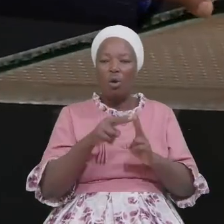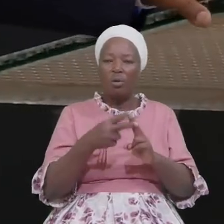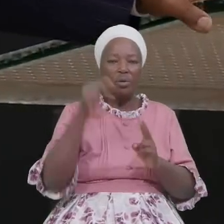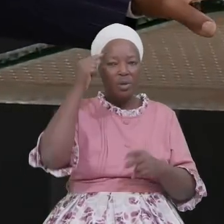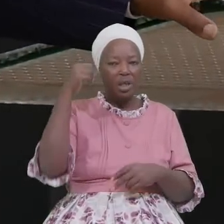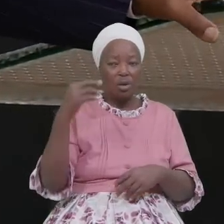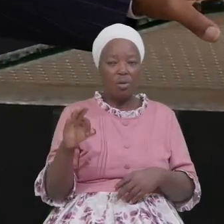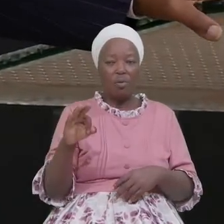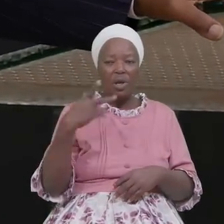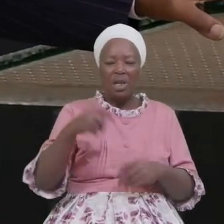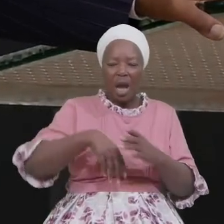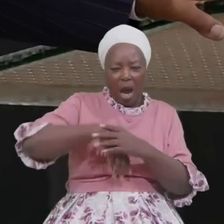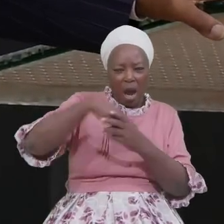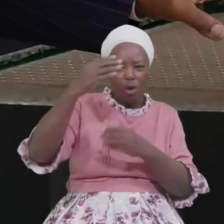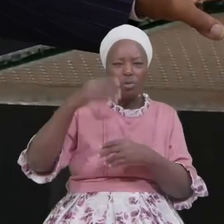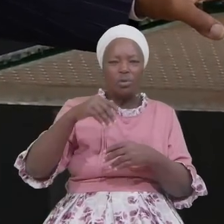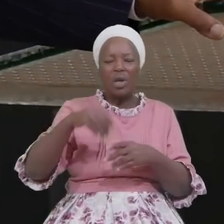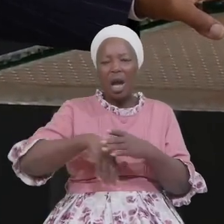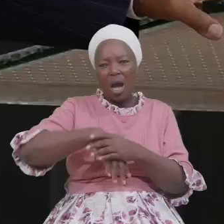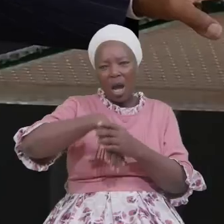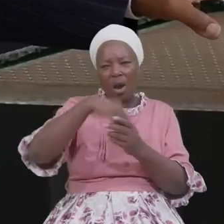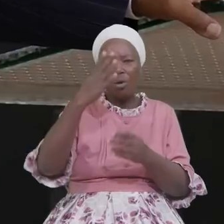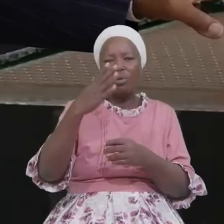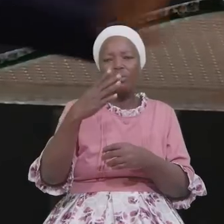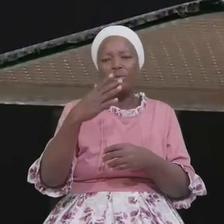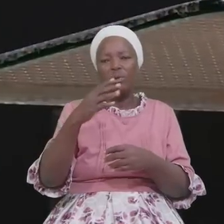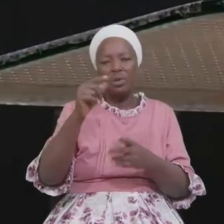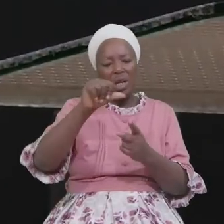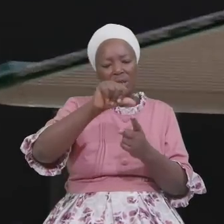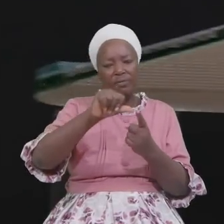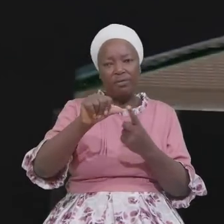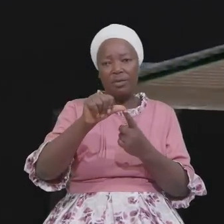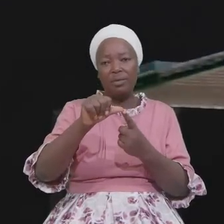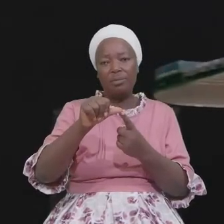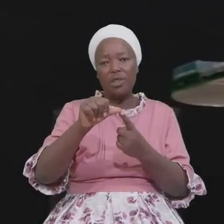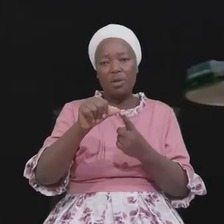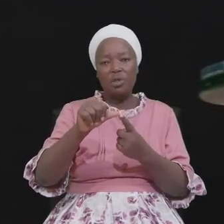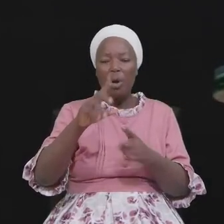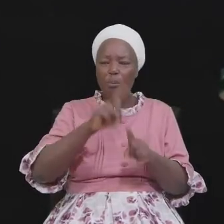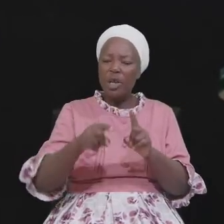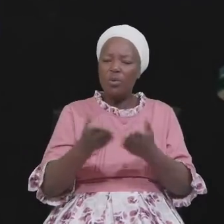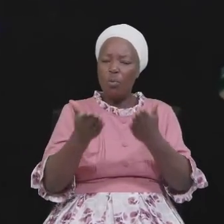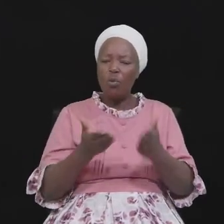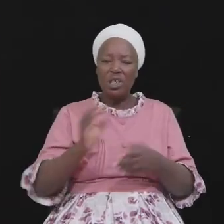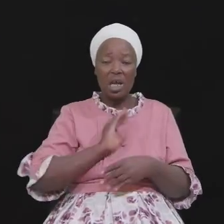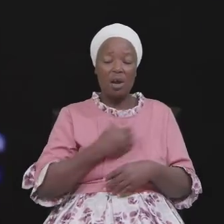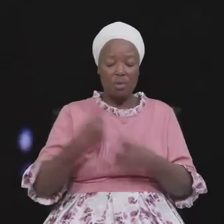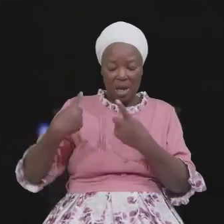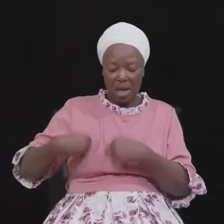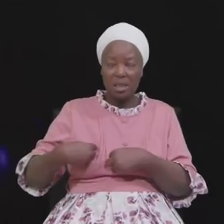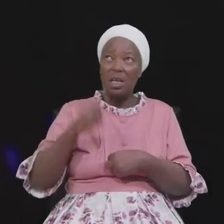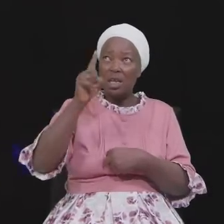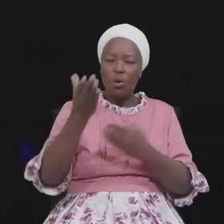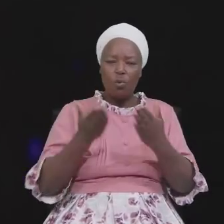the outward fleshly circumcision. He wanted our hearts. He wanted their heart. He wanted